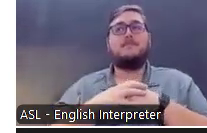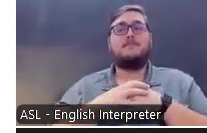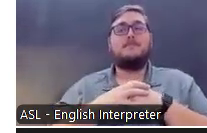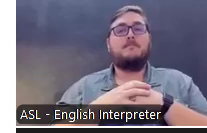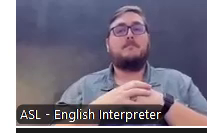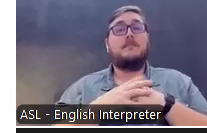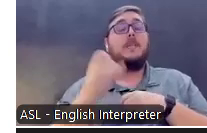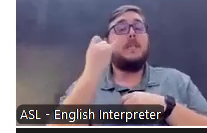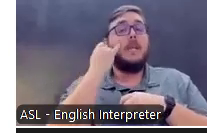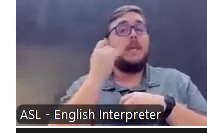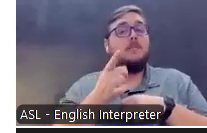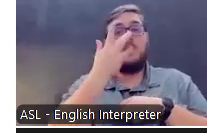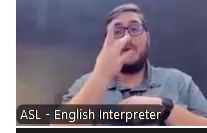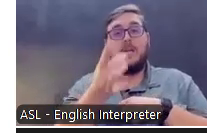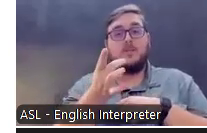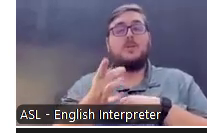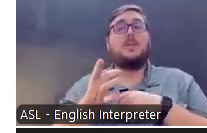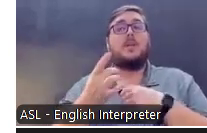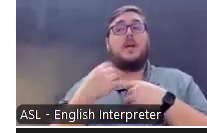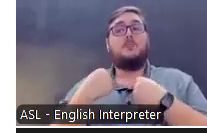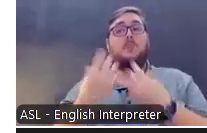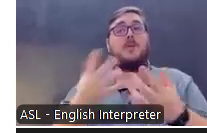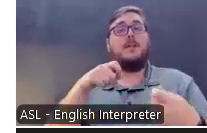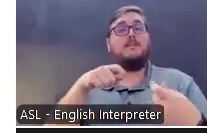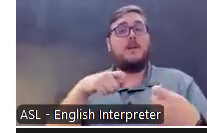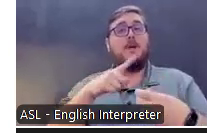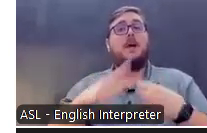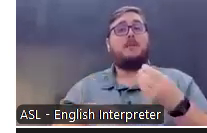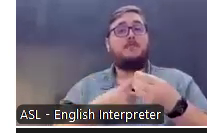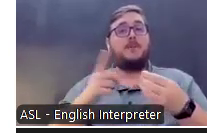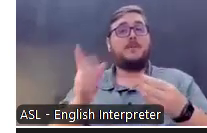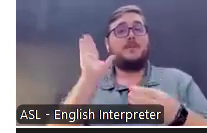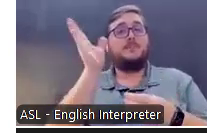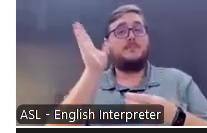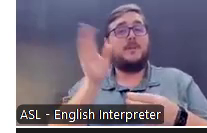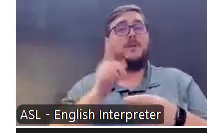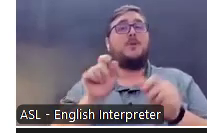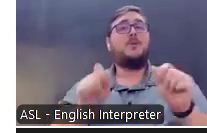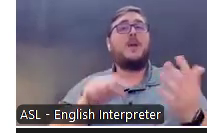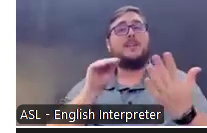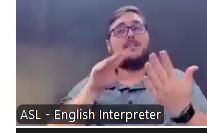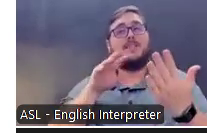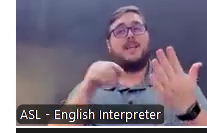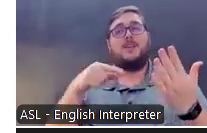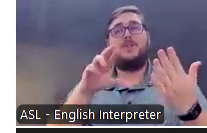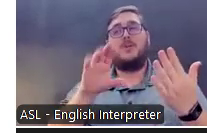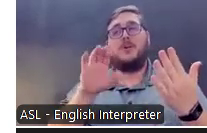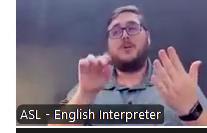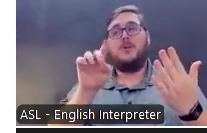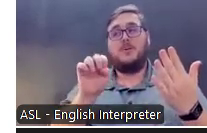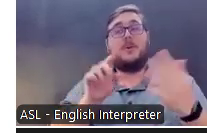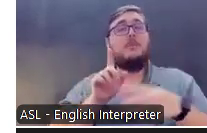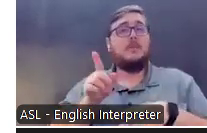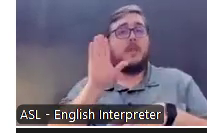And if you're interested in giving us feedback on this presentation, you can scan this QR code, and that will take you to a survey.